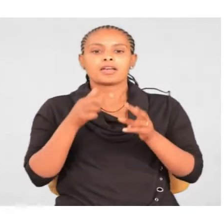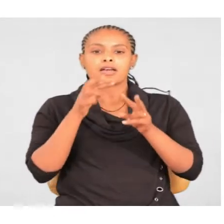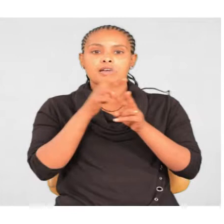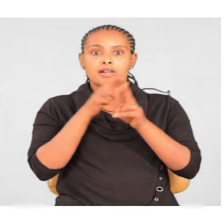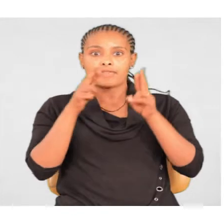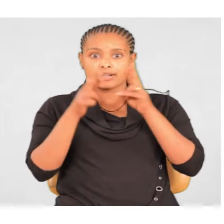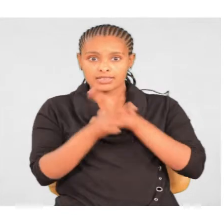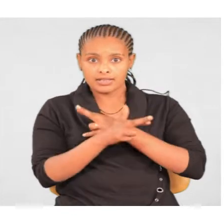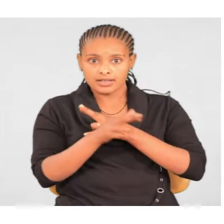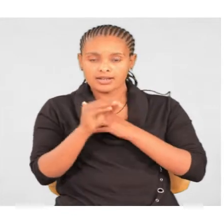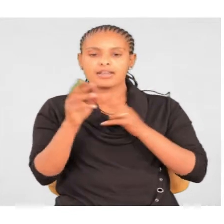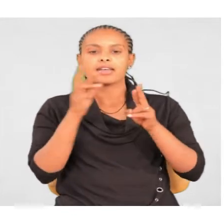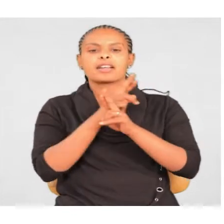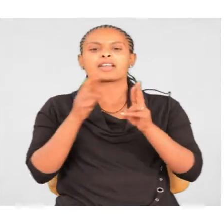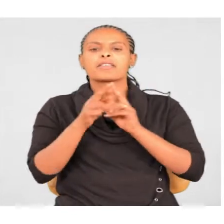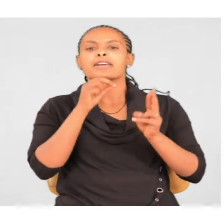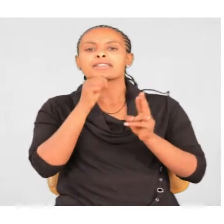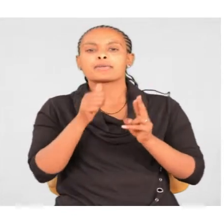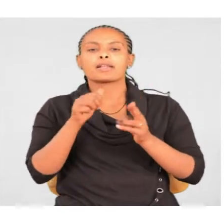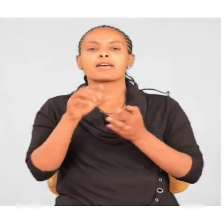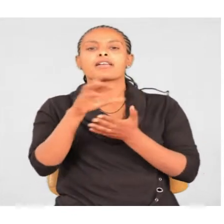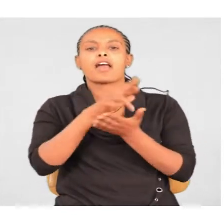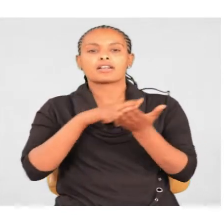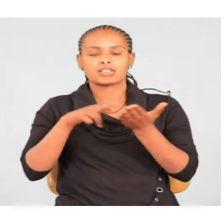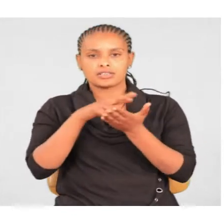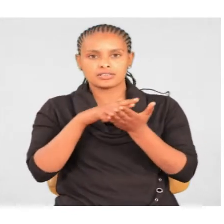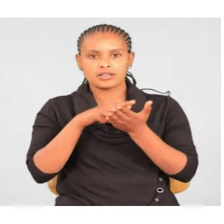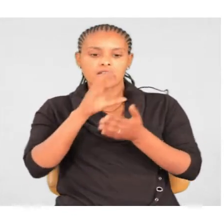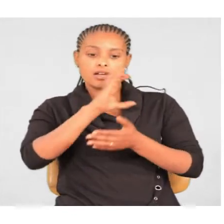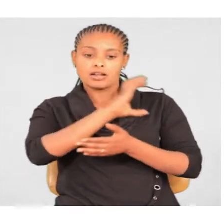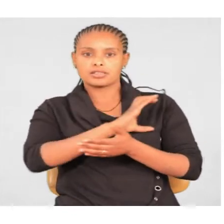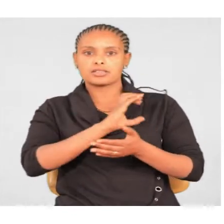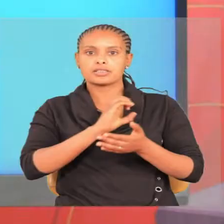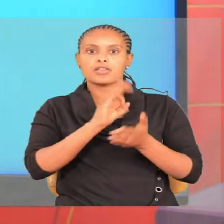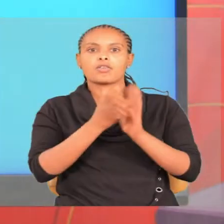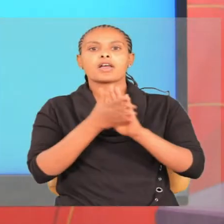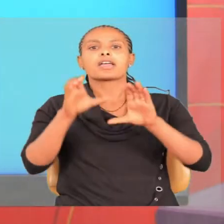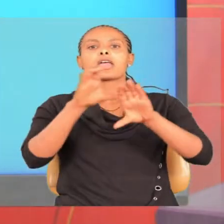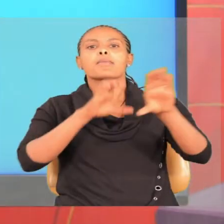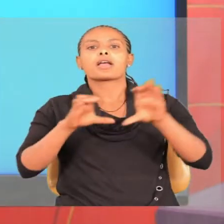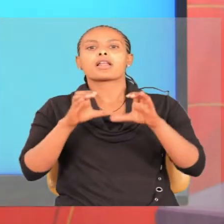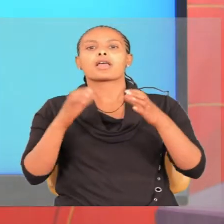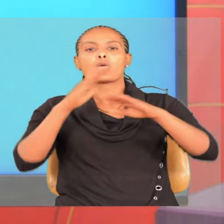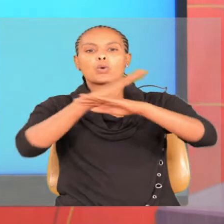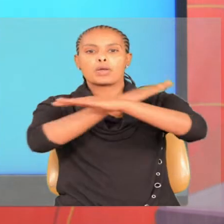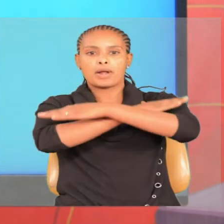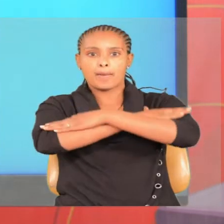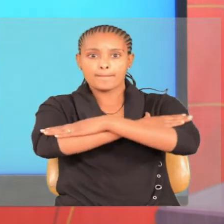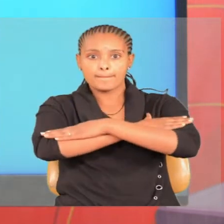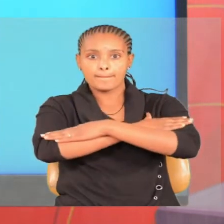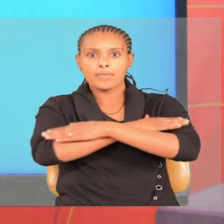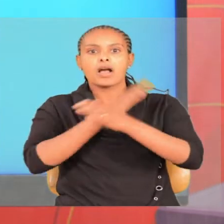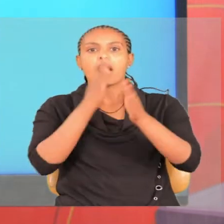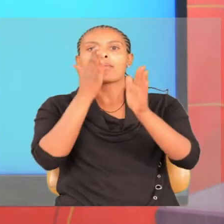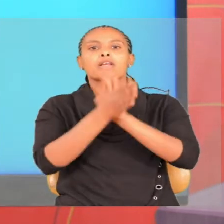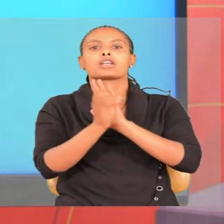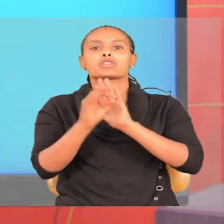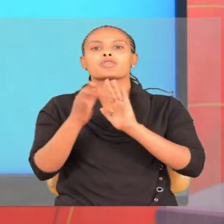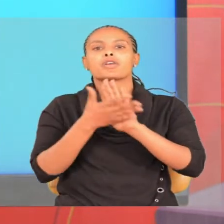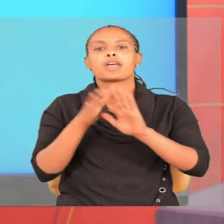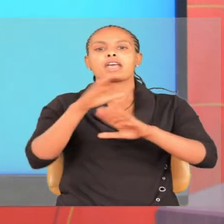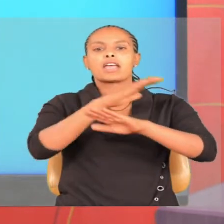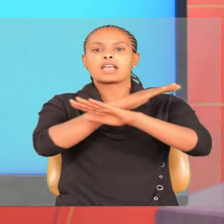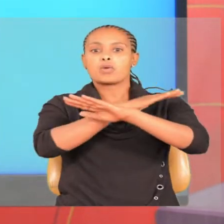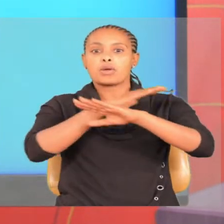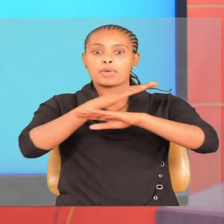reversible and irreversible reactions, characteristics of chemical equilibrium, application of